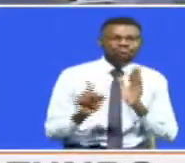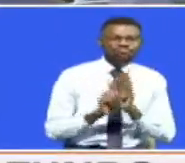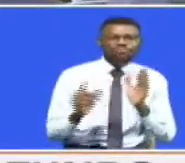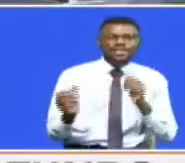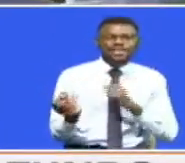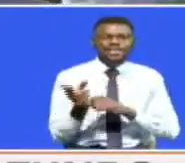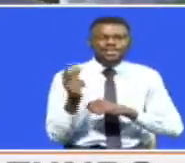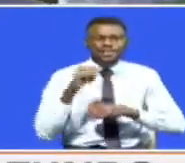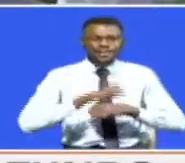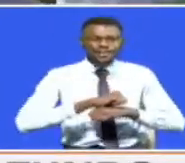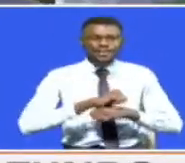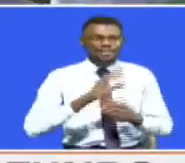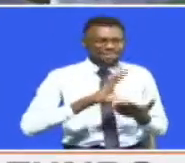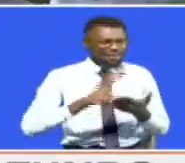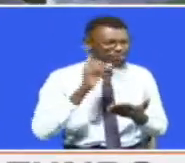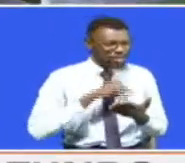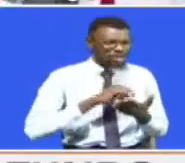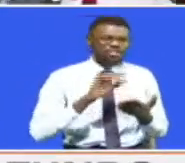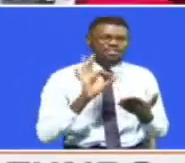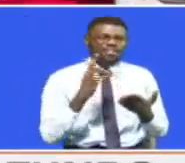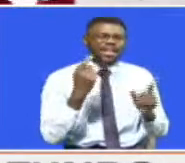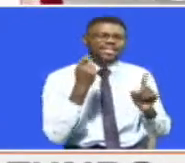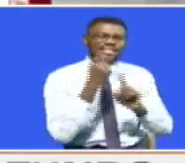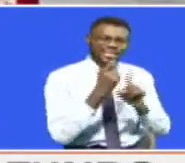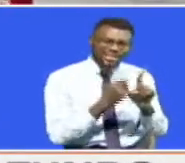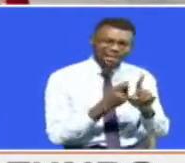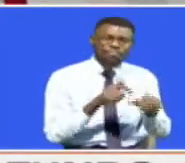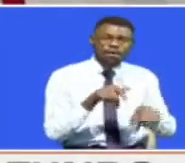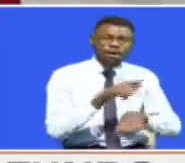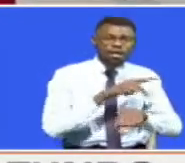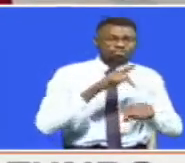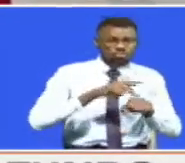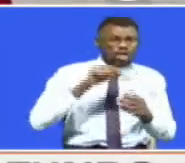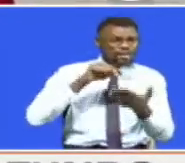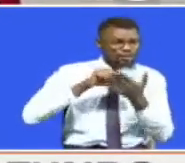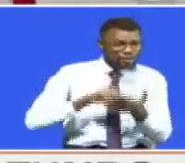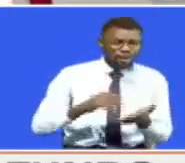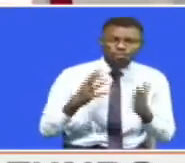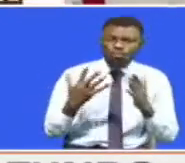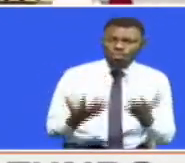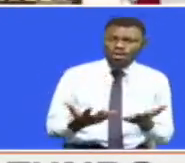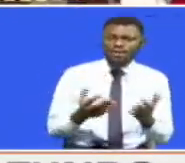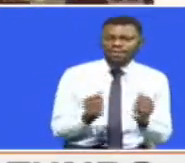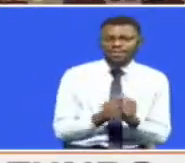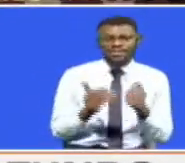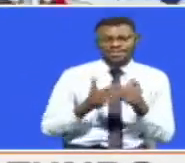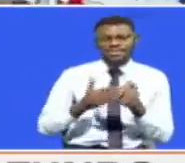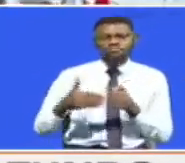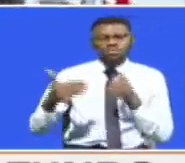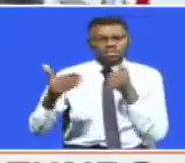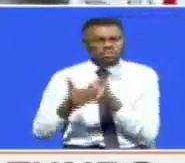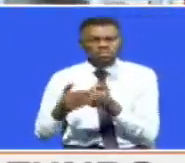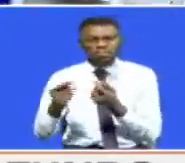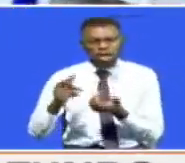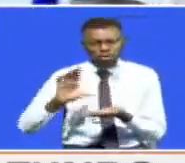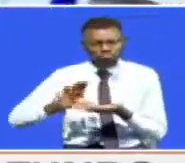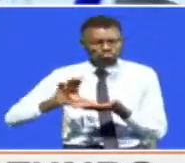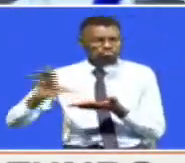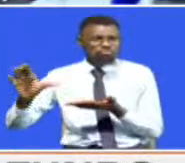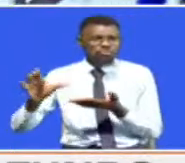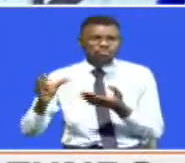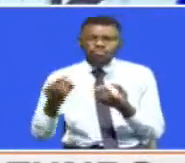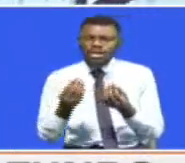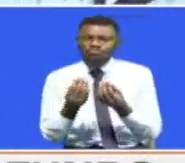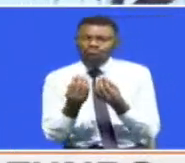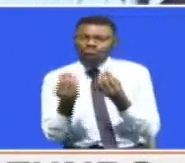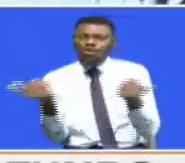term 3 of 2023, principals insist the money is released on September 19th, partially offset the arrears owed